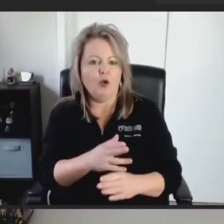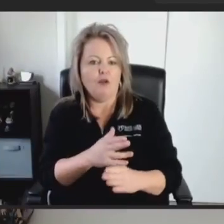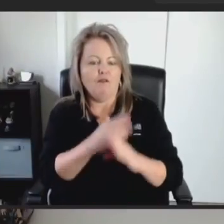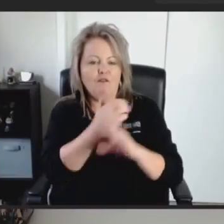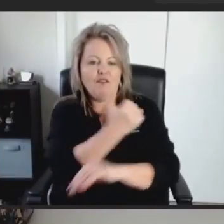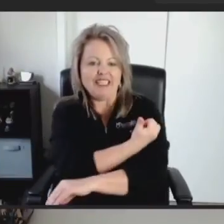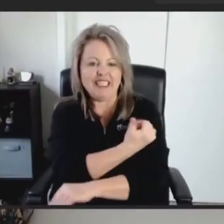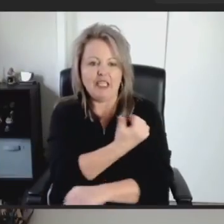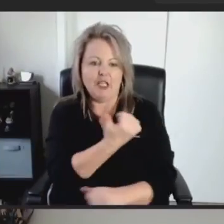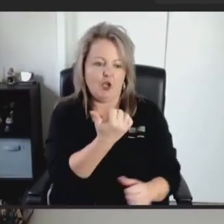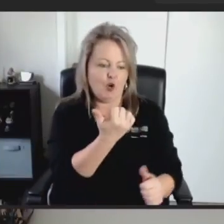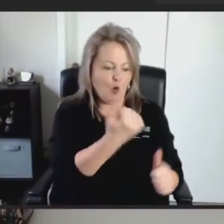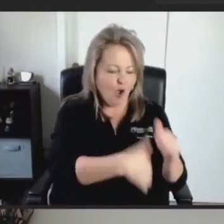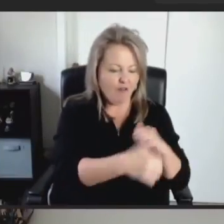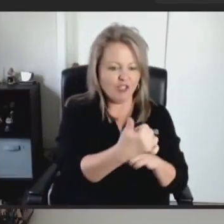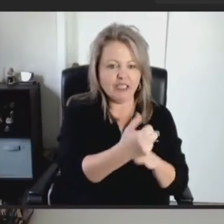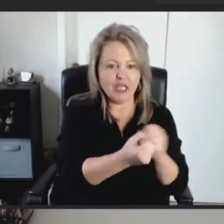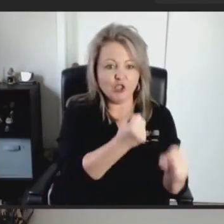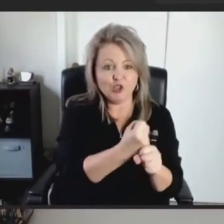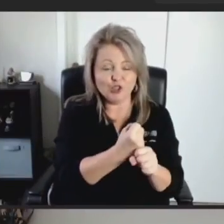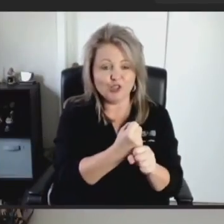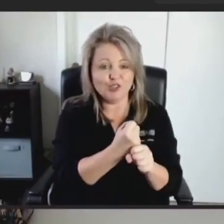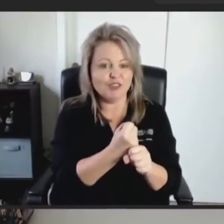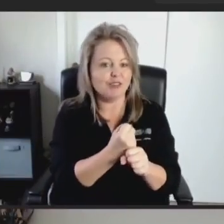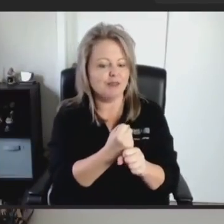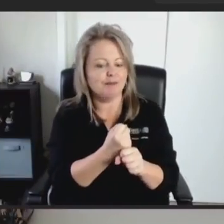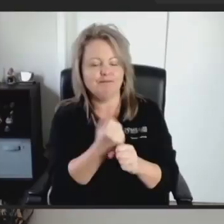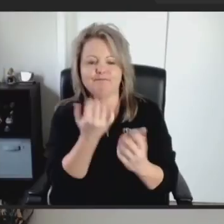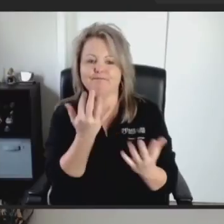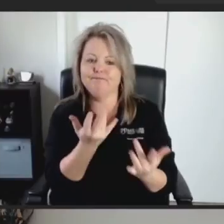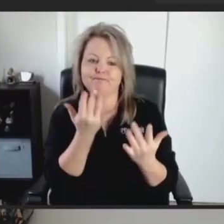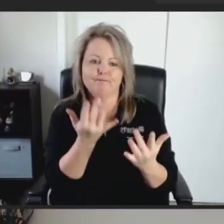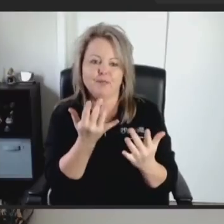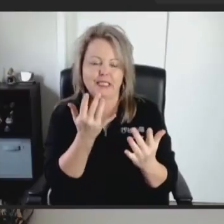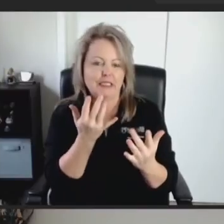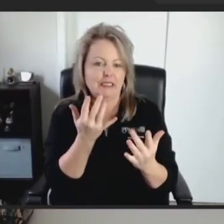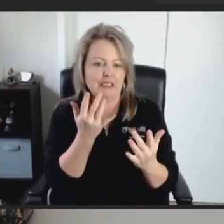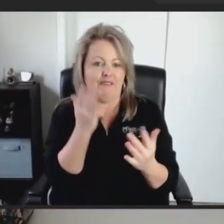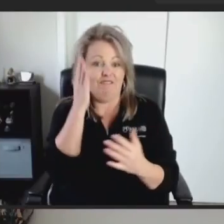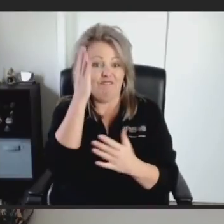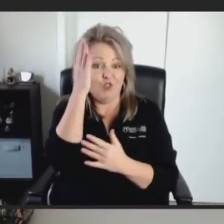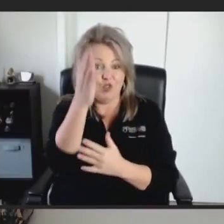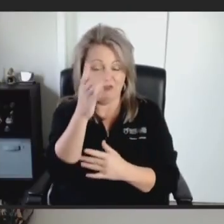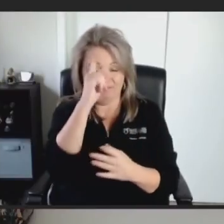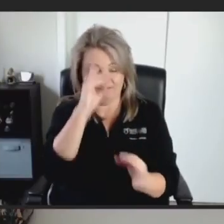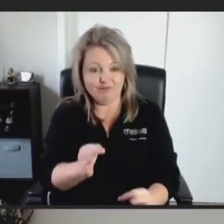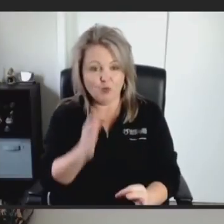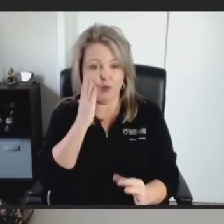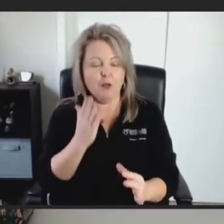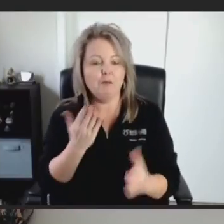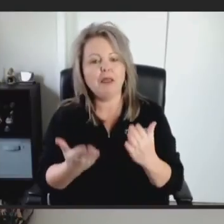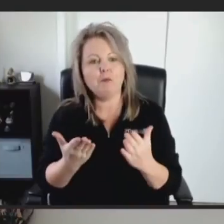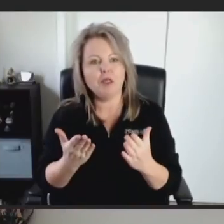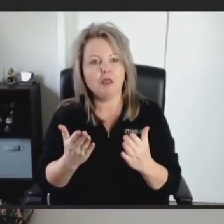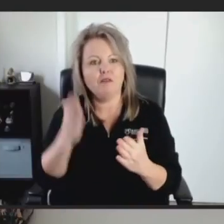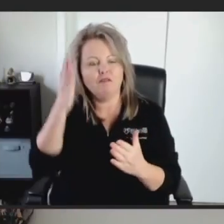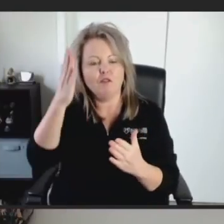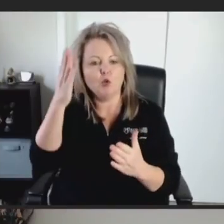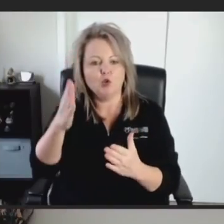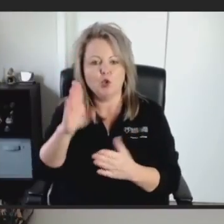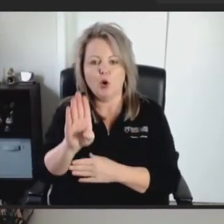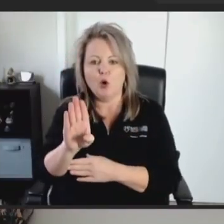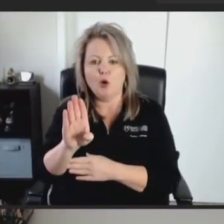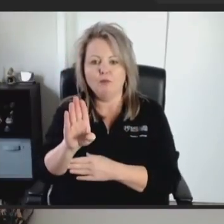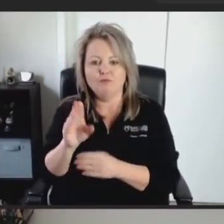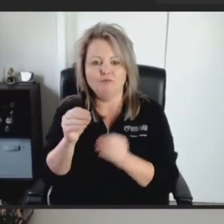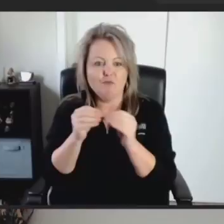tetanus vaccine. That's all to be determined. So potentially in the future, you may have to be boosted with it. More to come